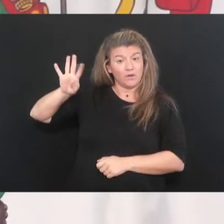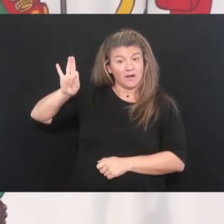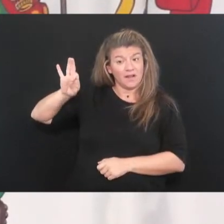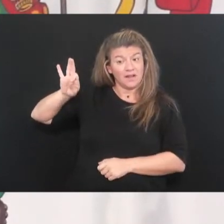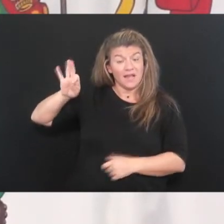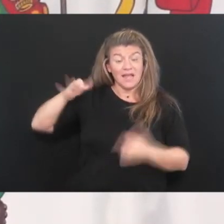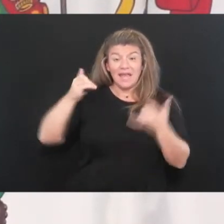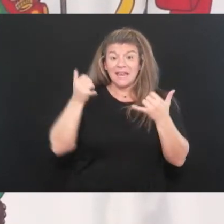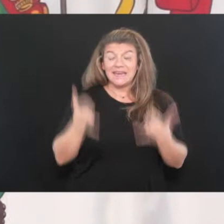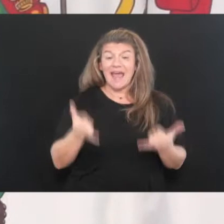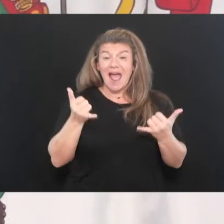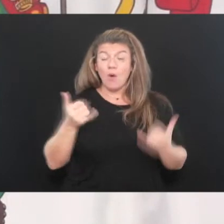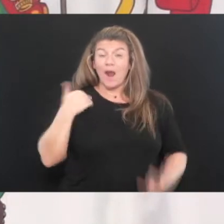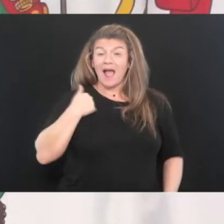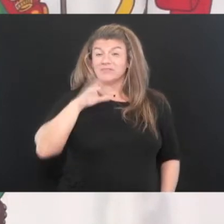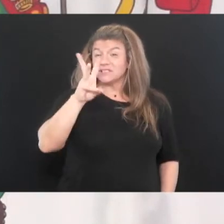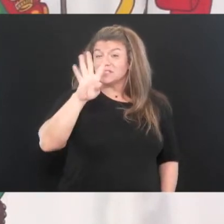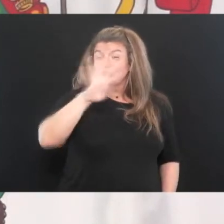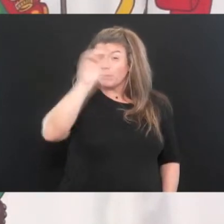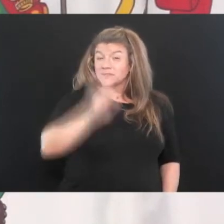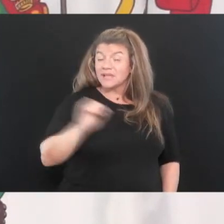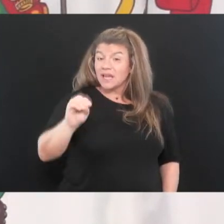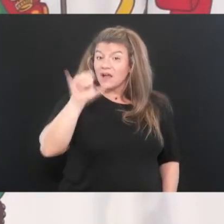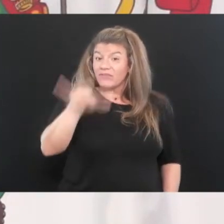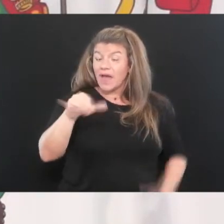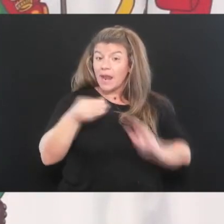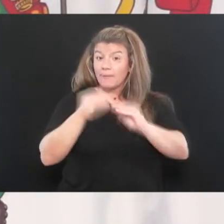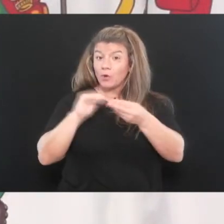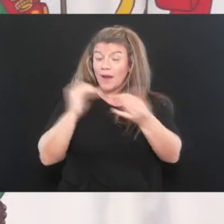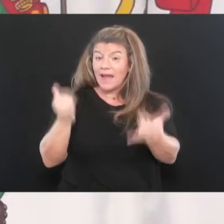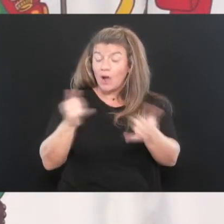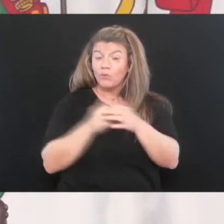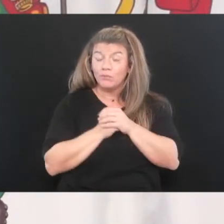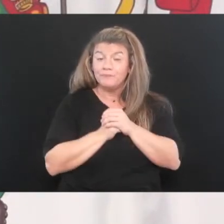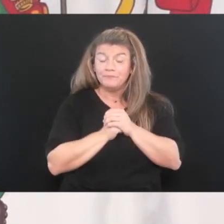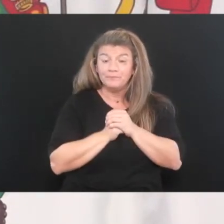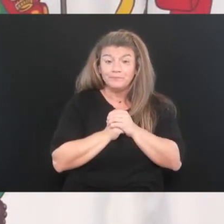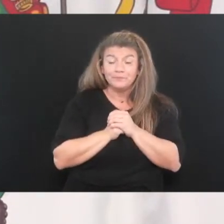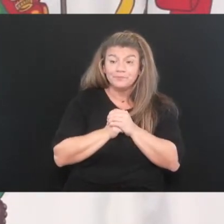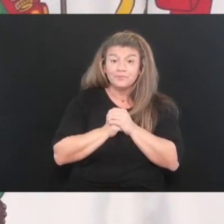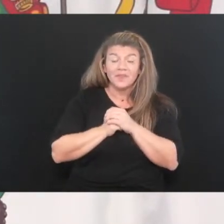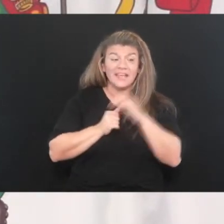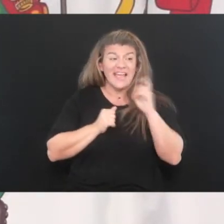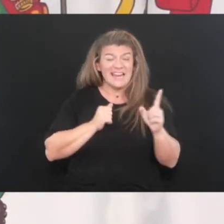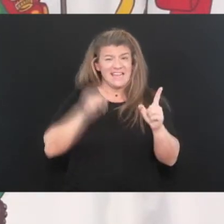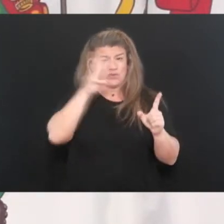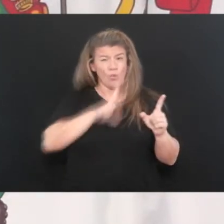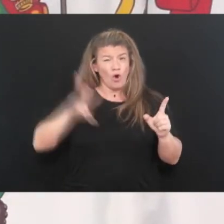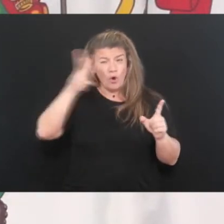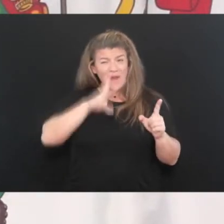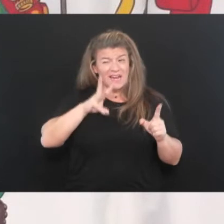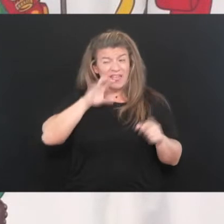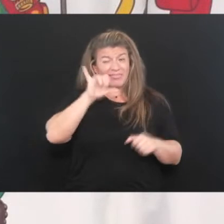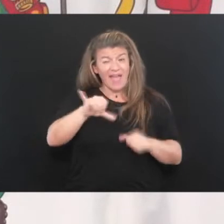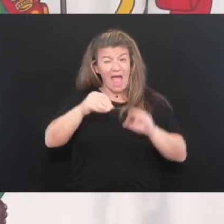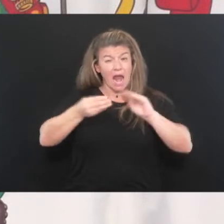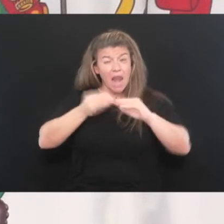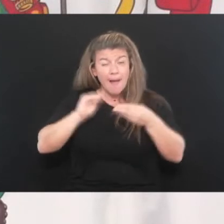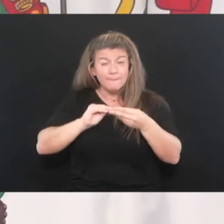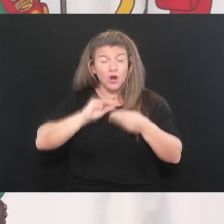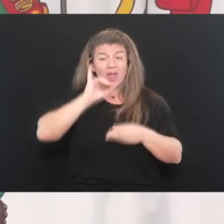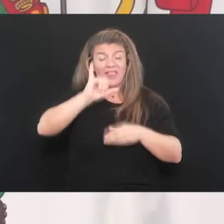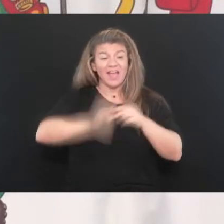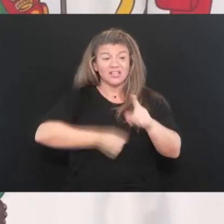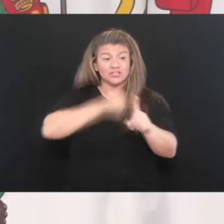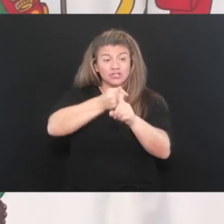We're at 64% of that number right now. And he's worried that number, that surge